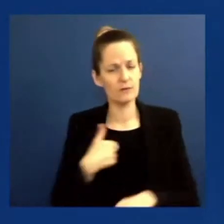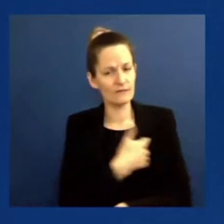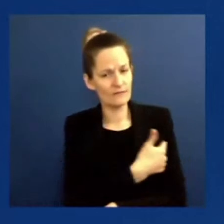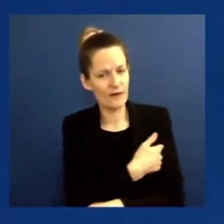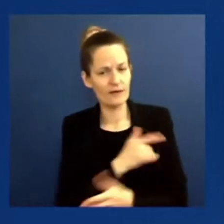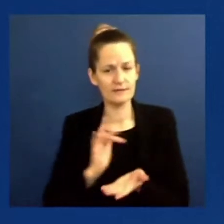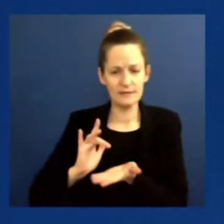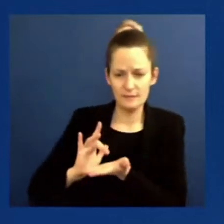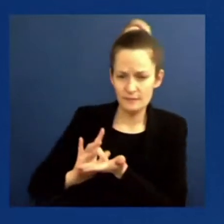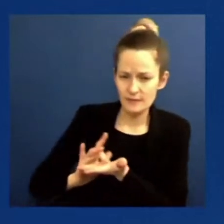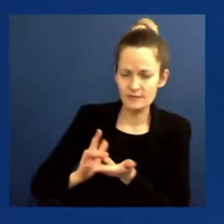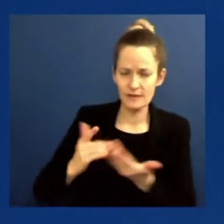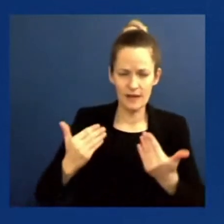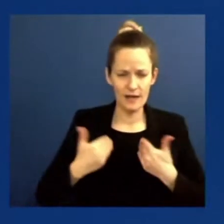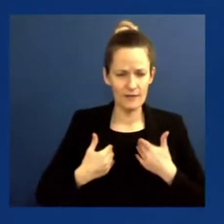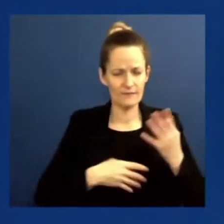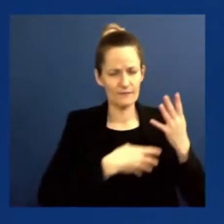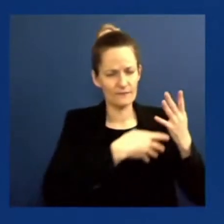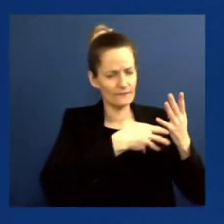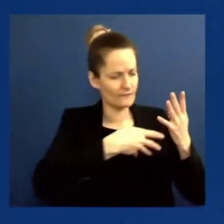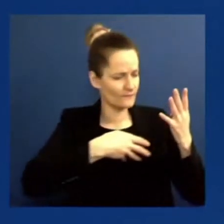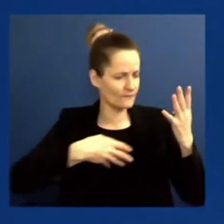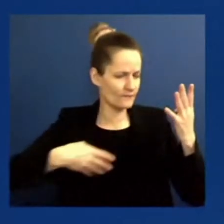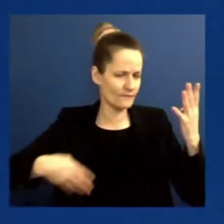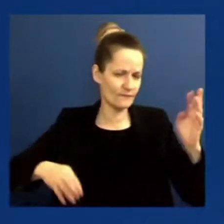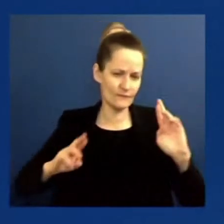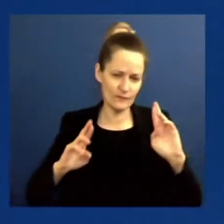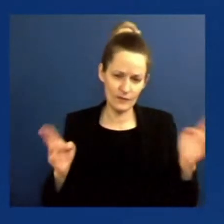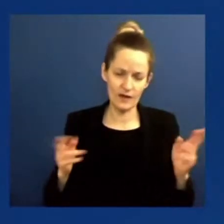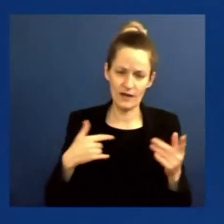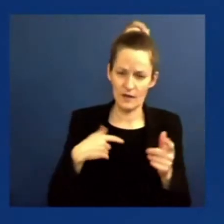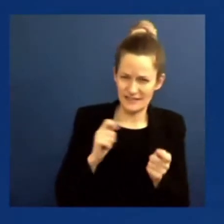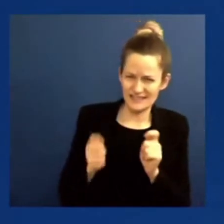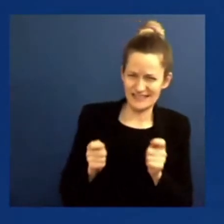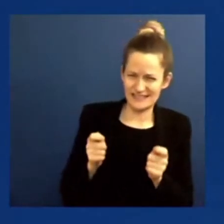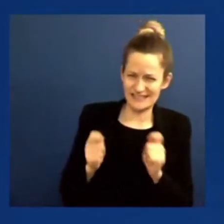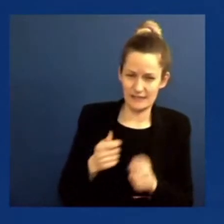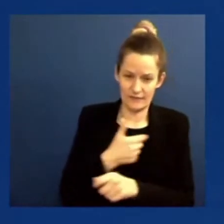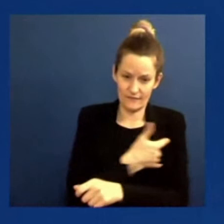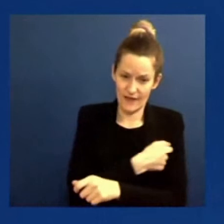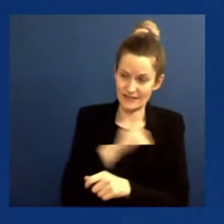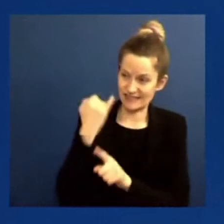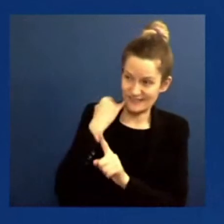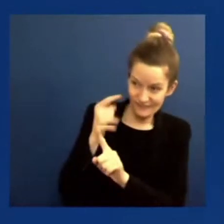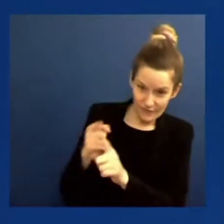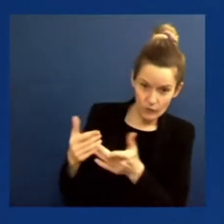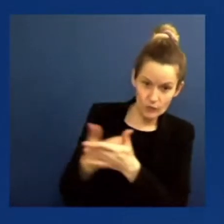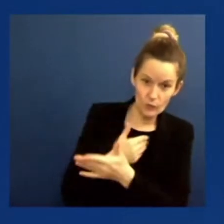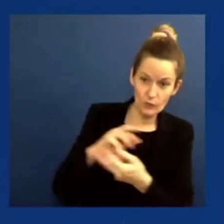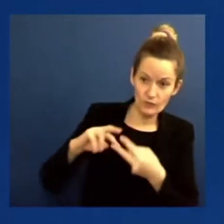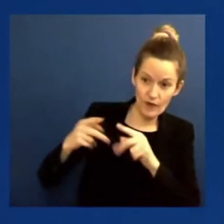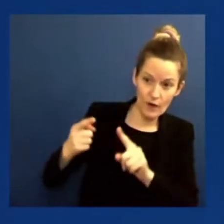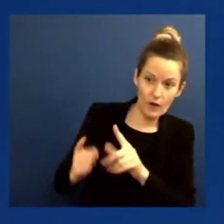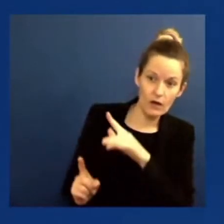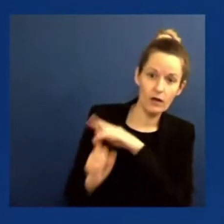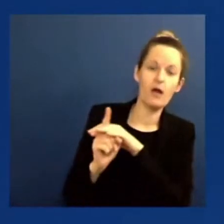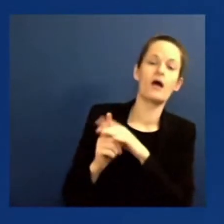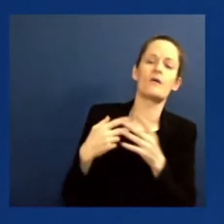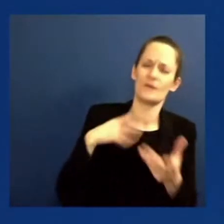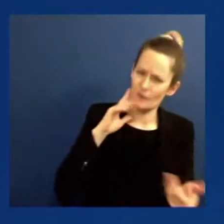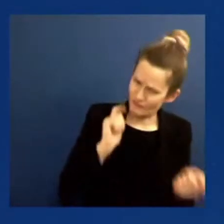talked about before, to change the vaccines if we ever need to fight a new variant. So we have the tools to make